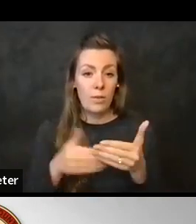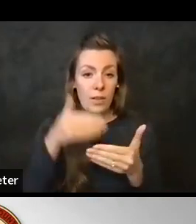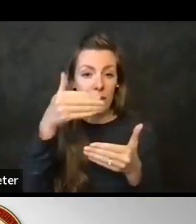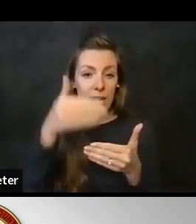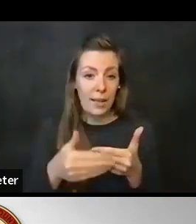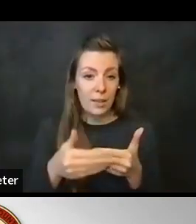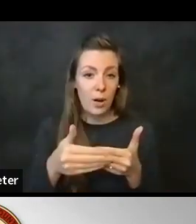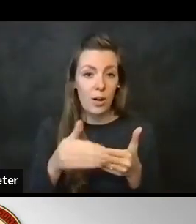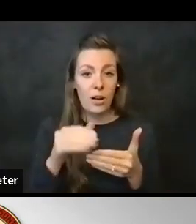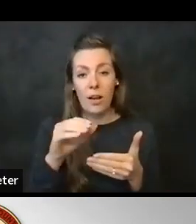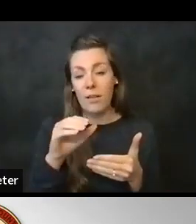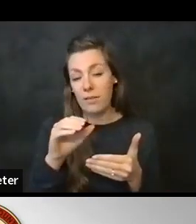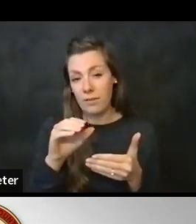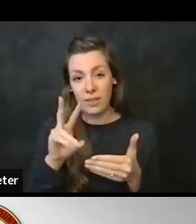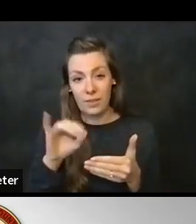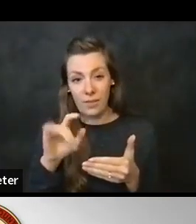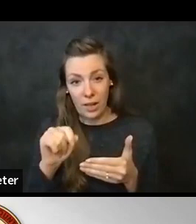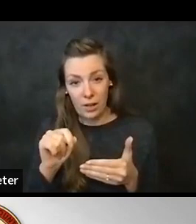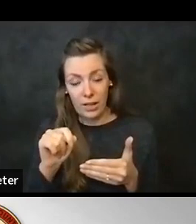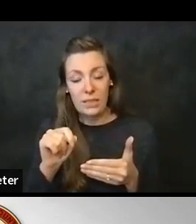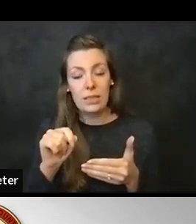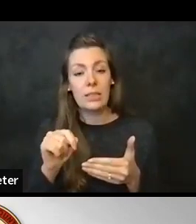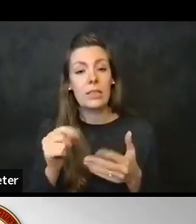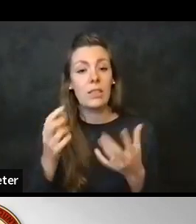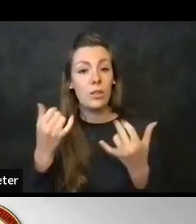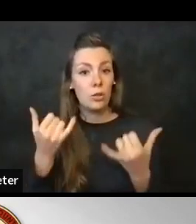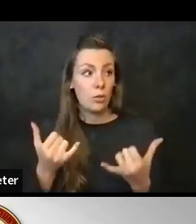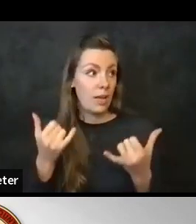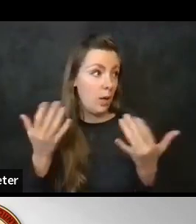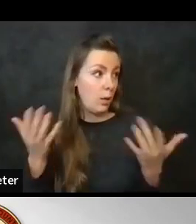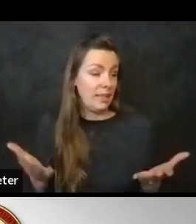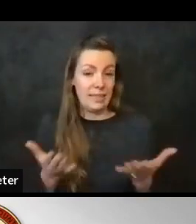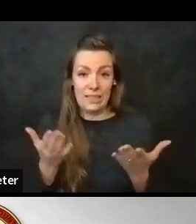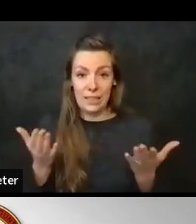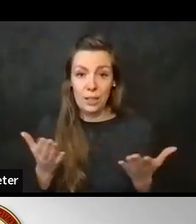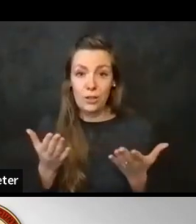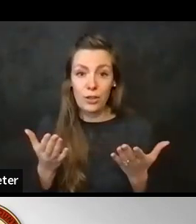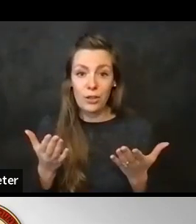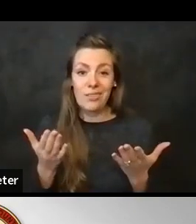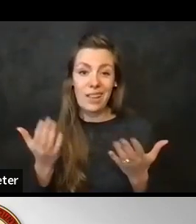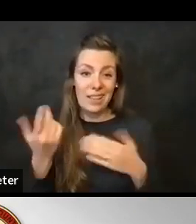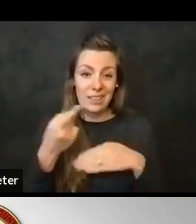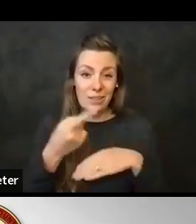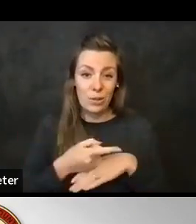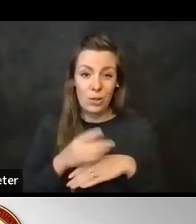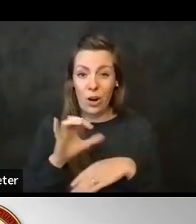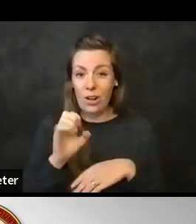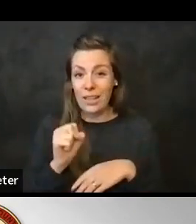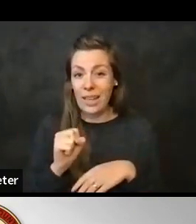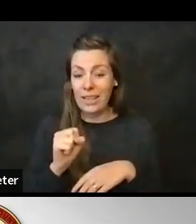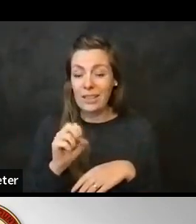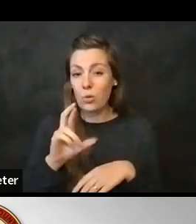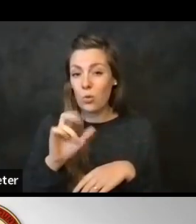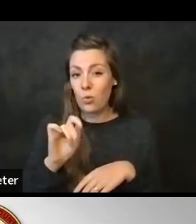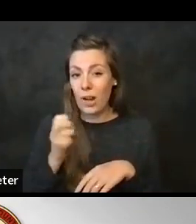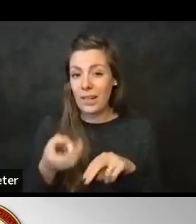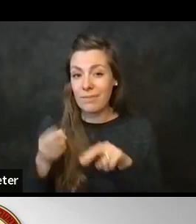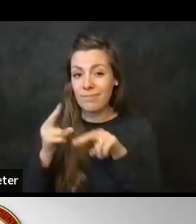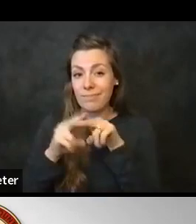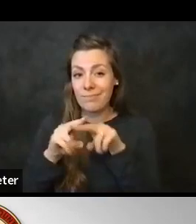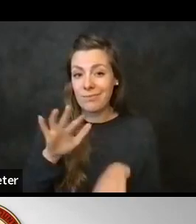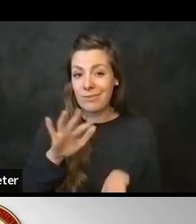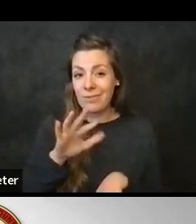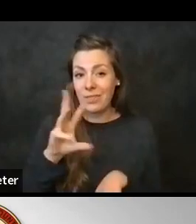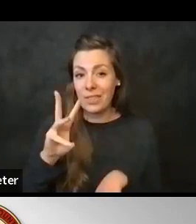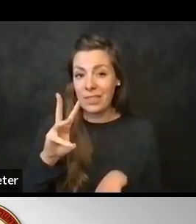due to the Omicron variant, and now it is upon us. As of today, our case rate has risen to 56